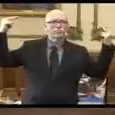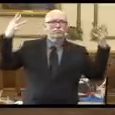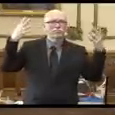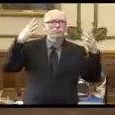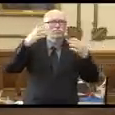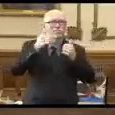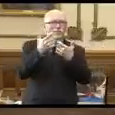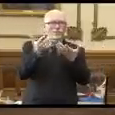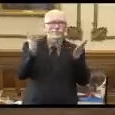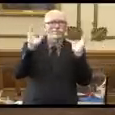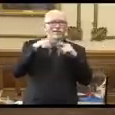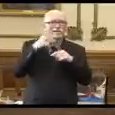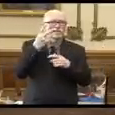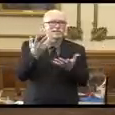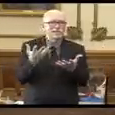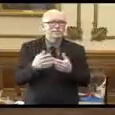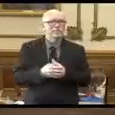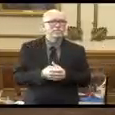such conditions?